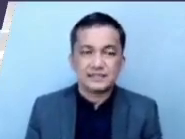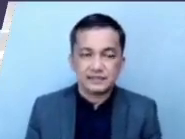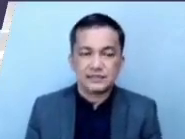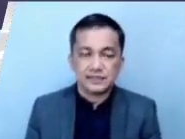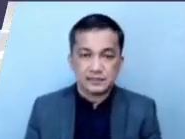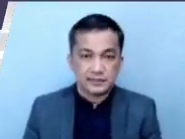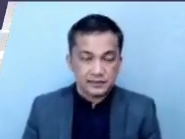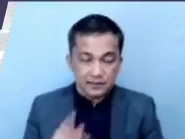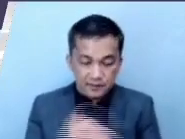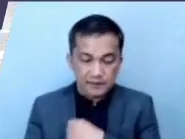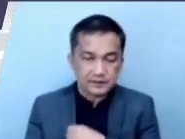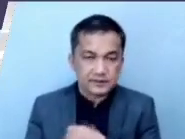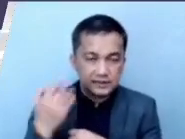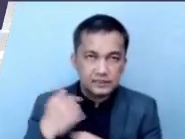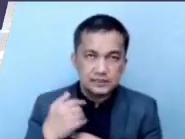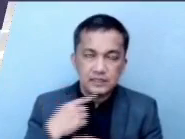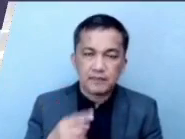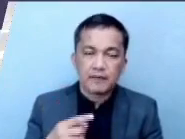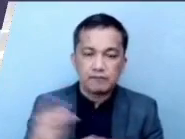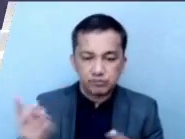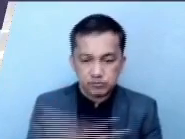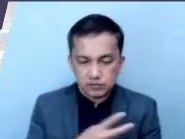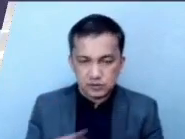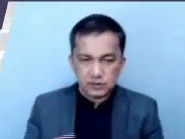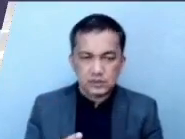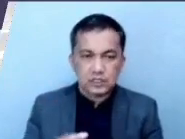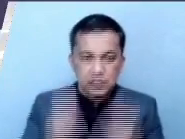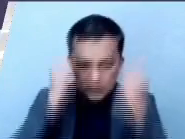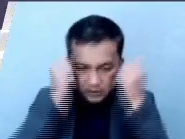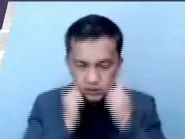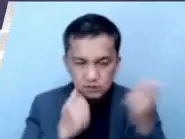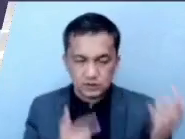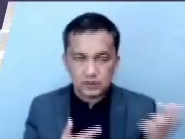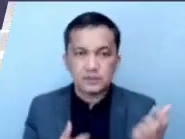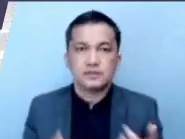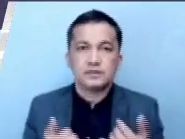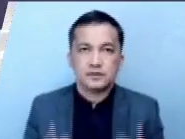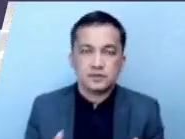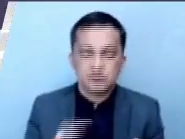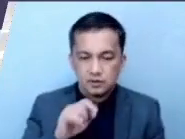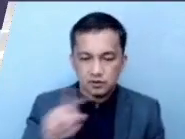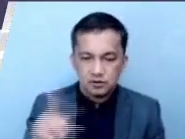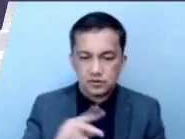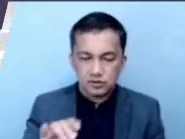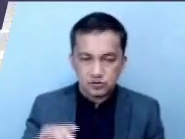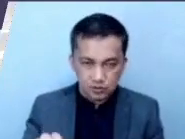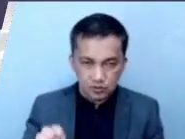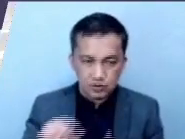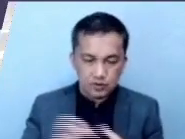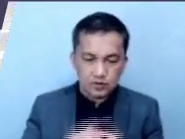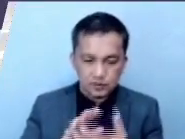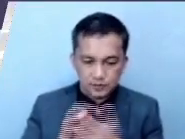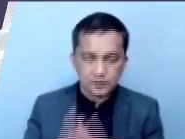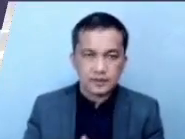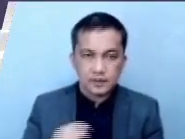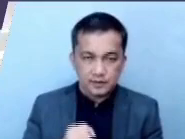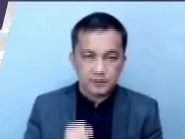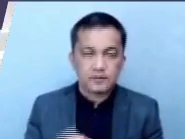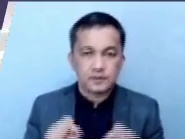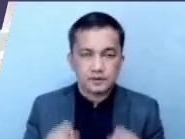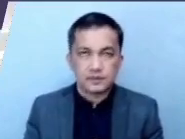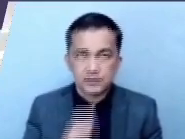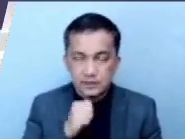A province that was once tainted by violence and terrorism is now a zone of peace, made possible not by